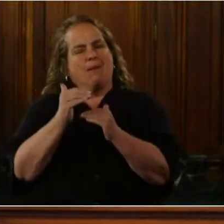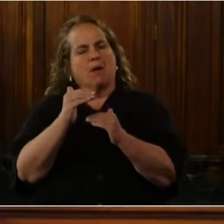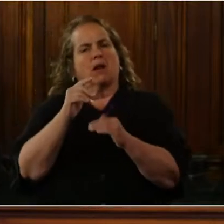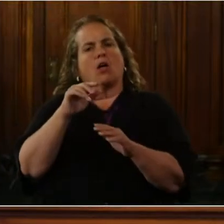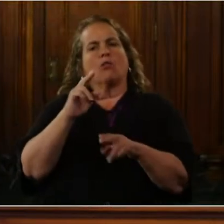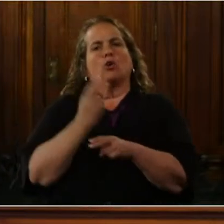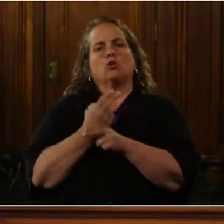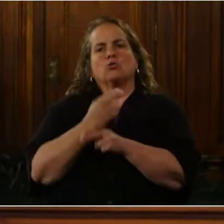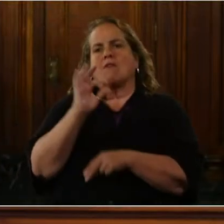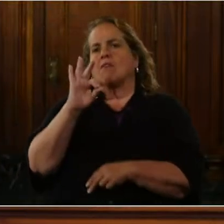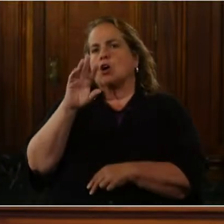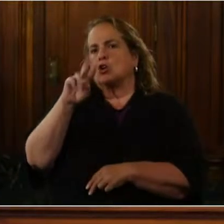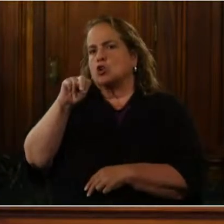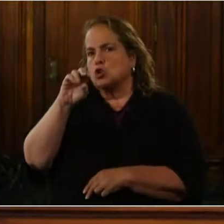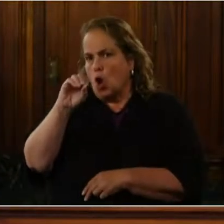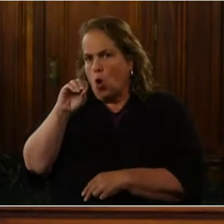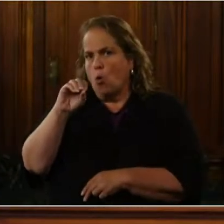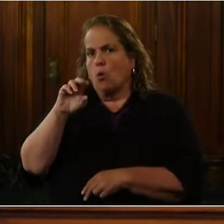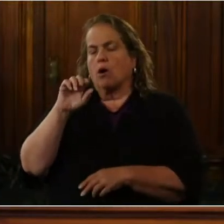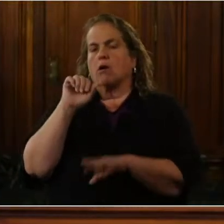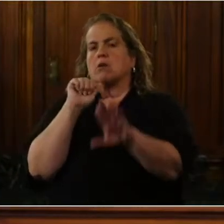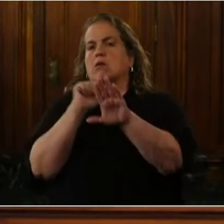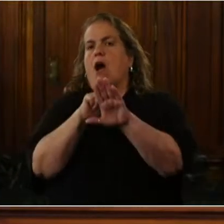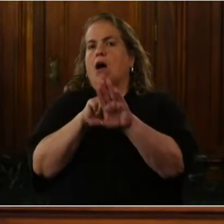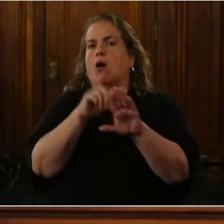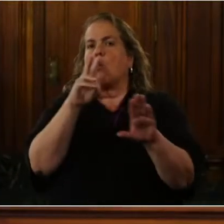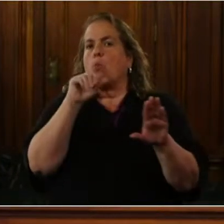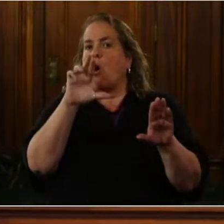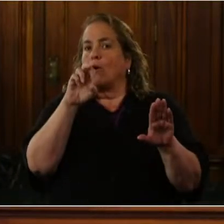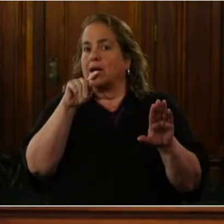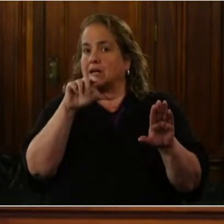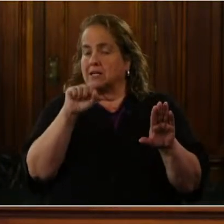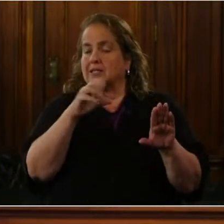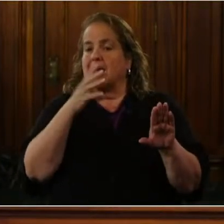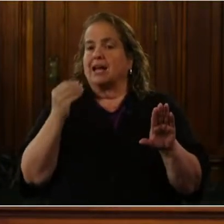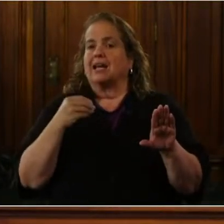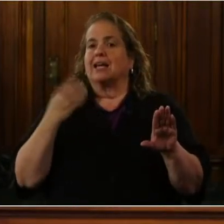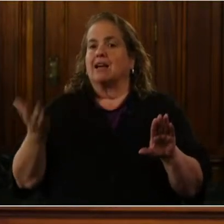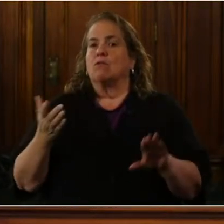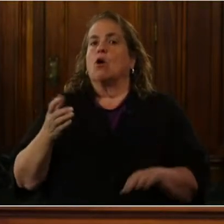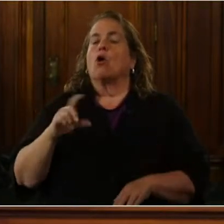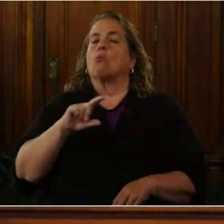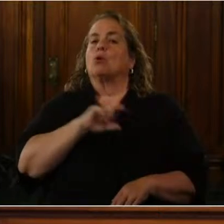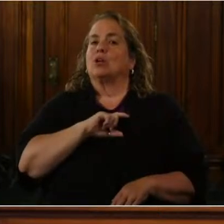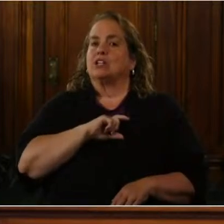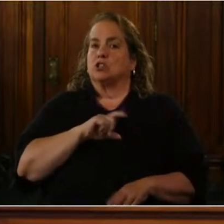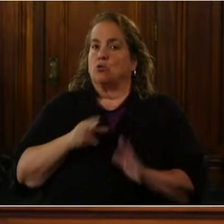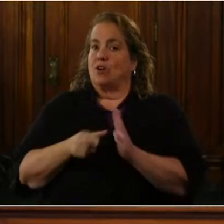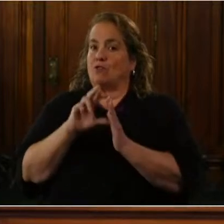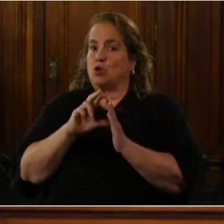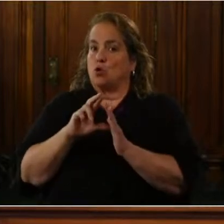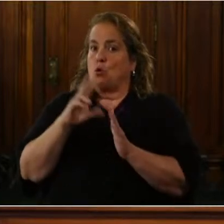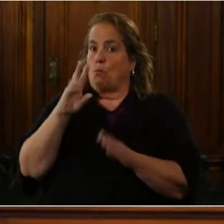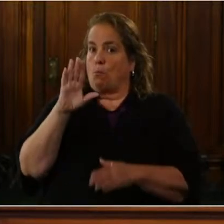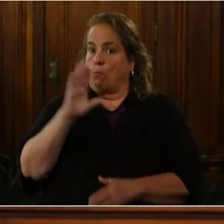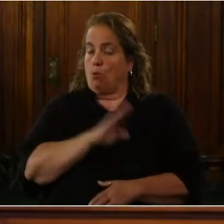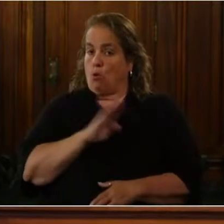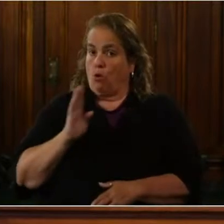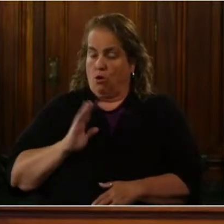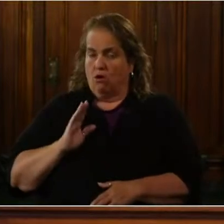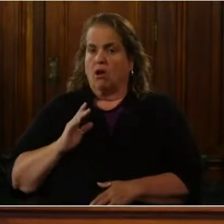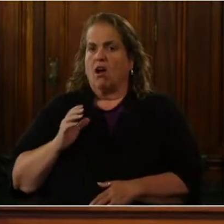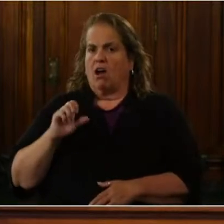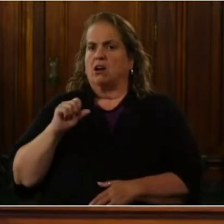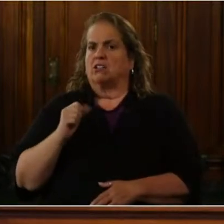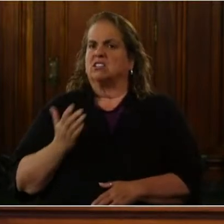no-knock warrants, and another one to give police civilian review boards subpoena powers. What are your thoughts on those? The question is David